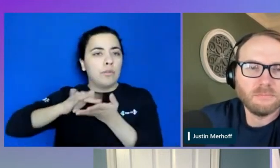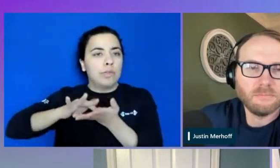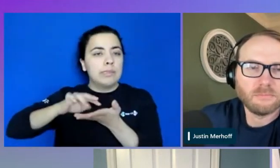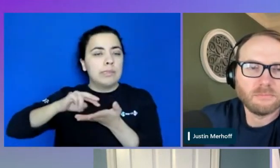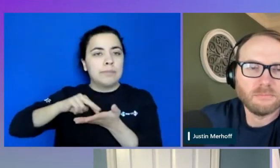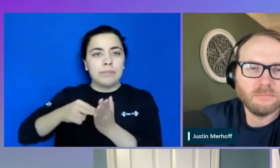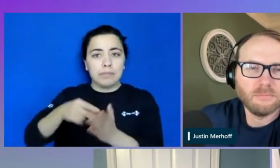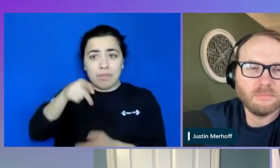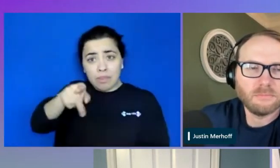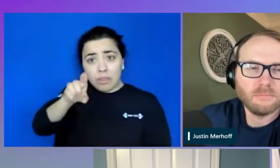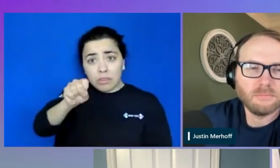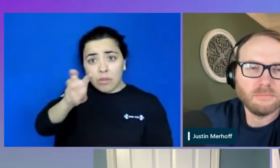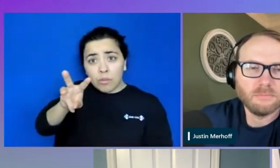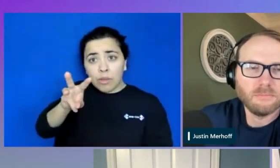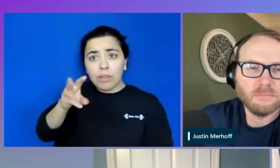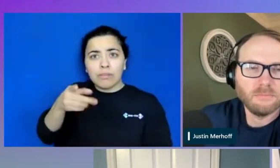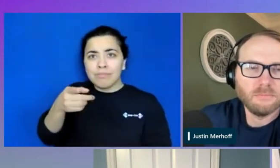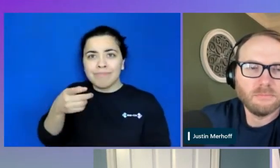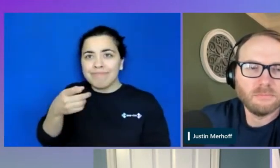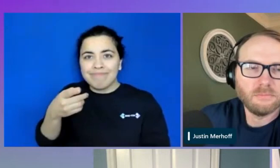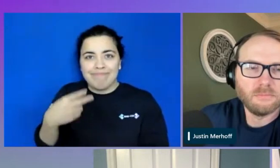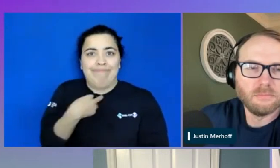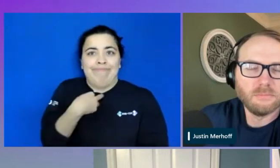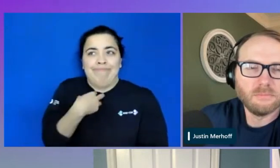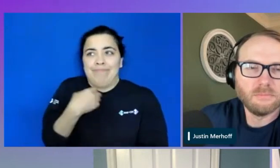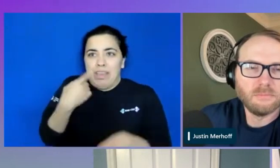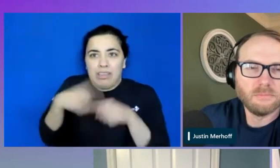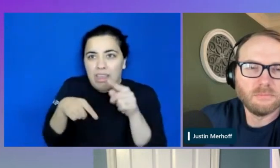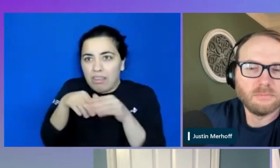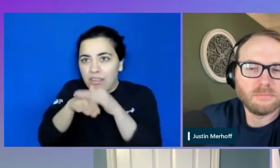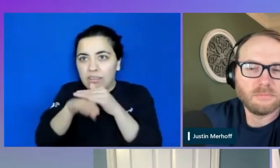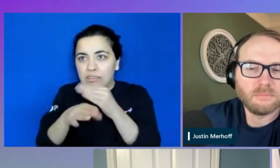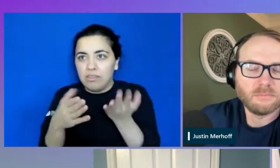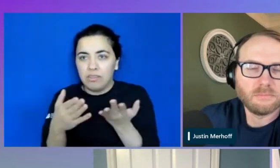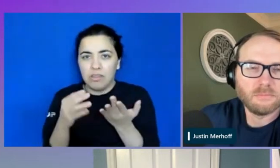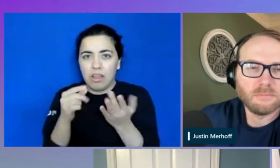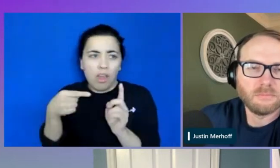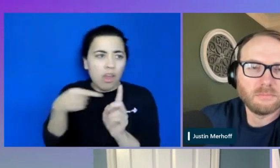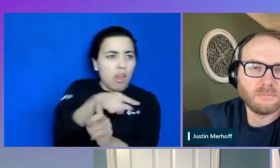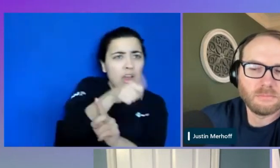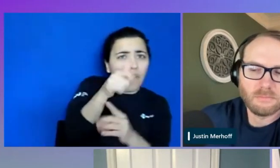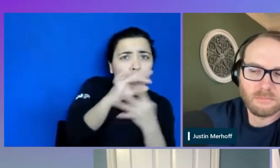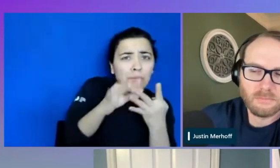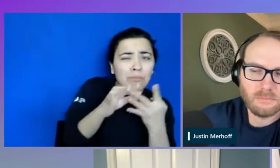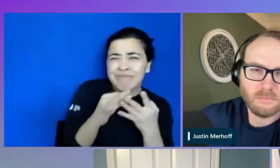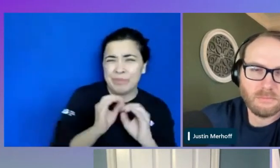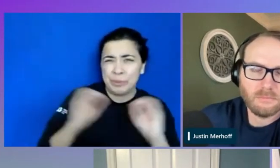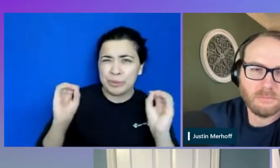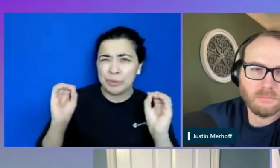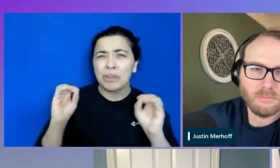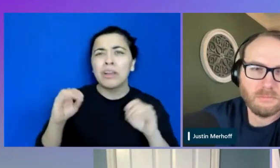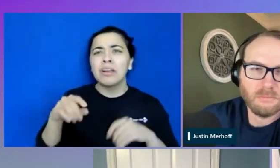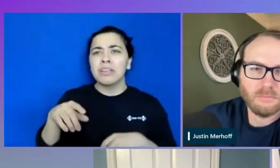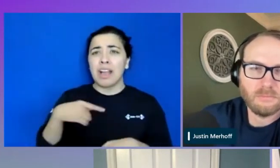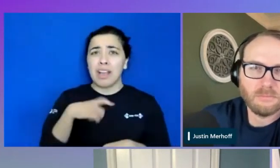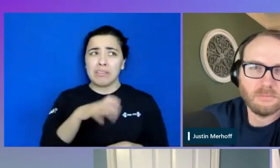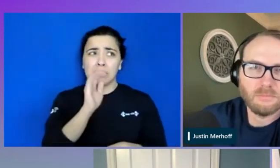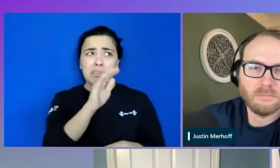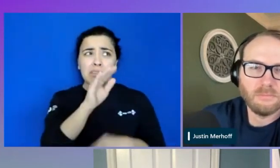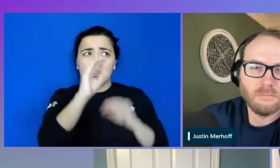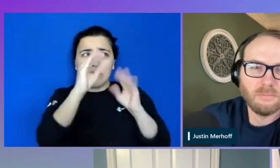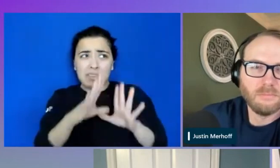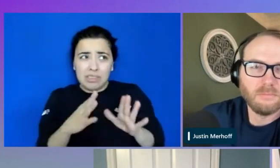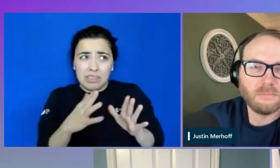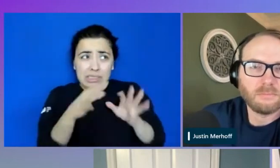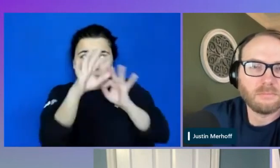use the software. There were no workarounds that I could find to use it. And it was explaining to my professor why I couldn't use